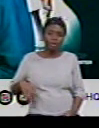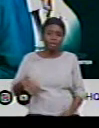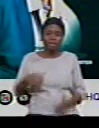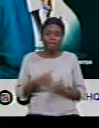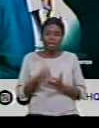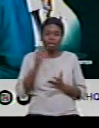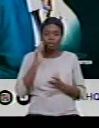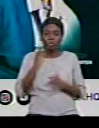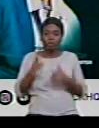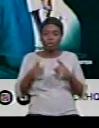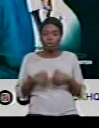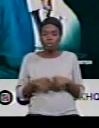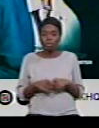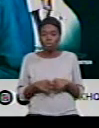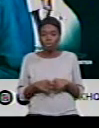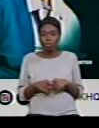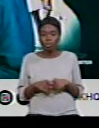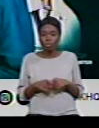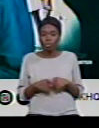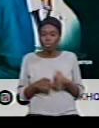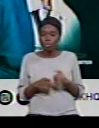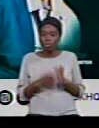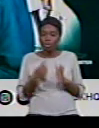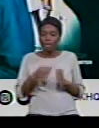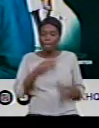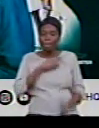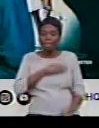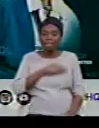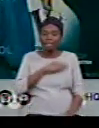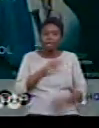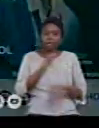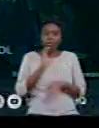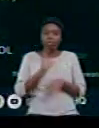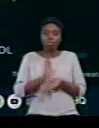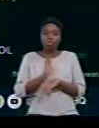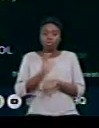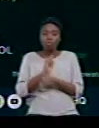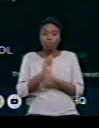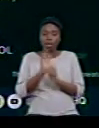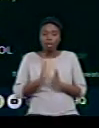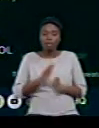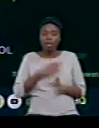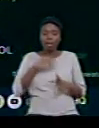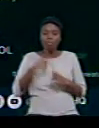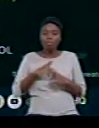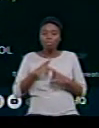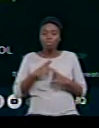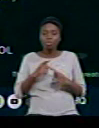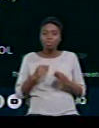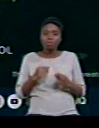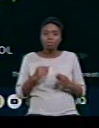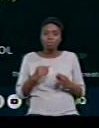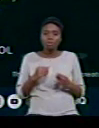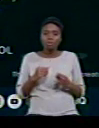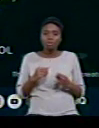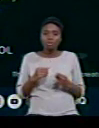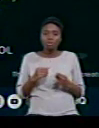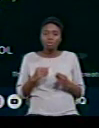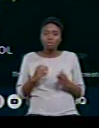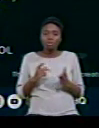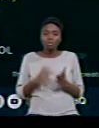also feature the ministers, church workers, and professionals conference on